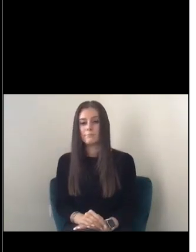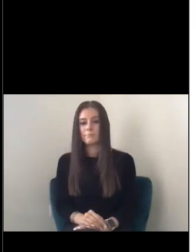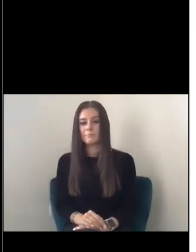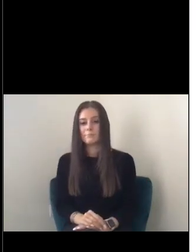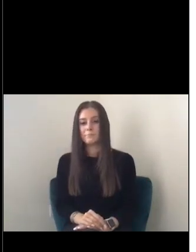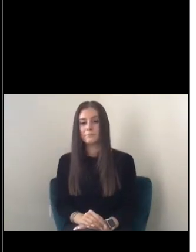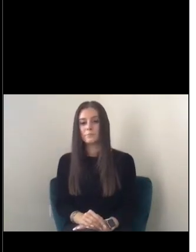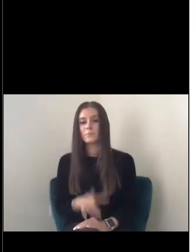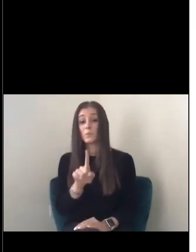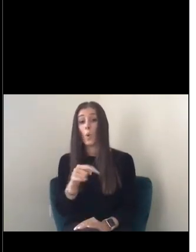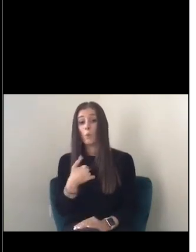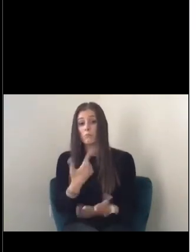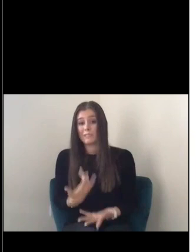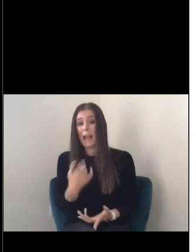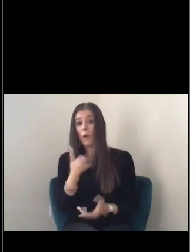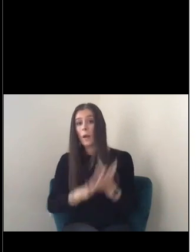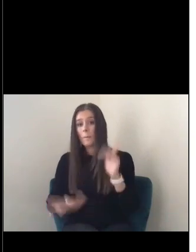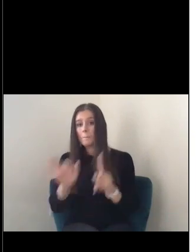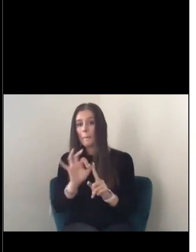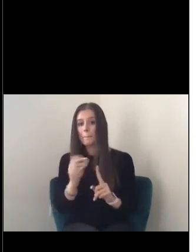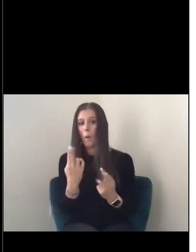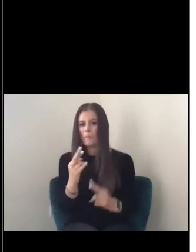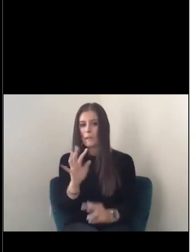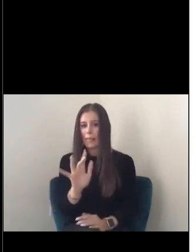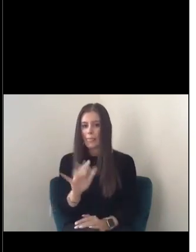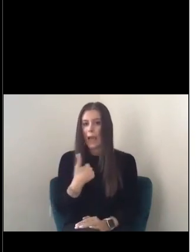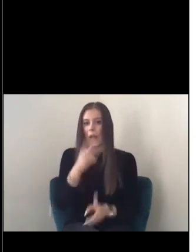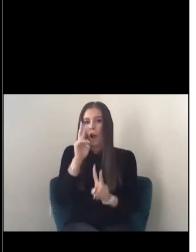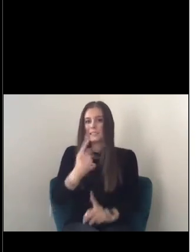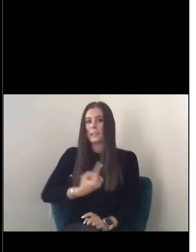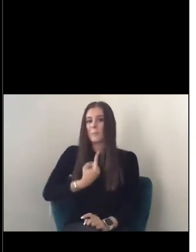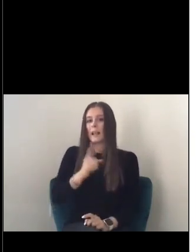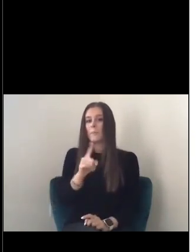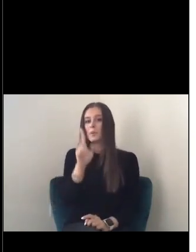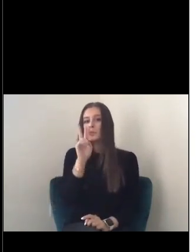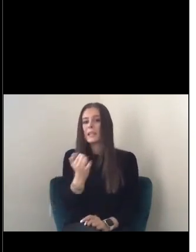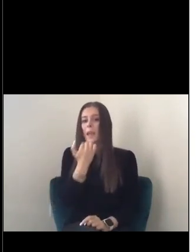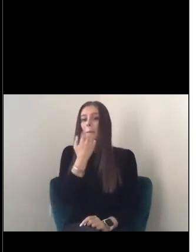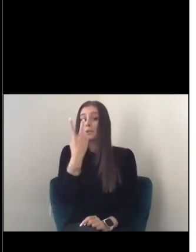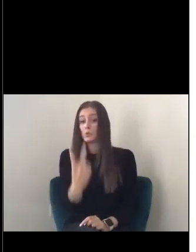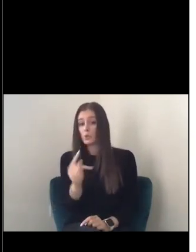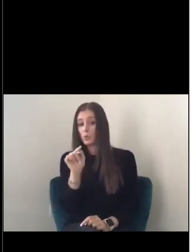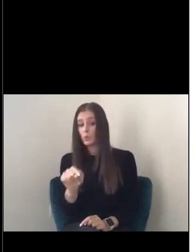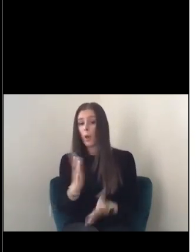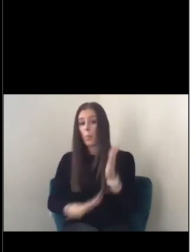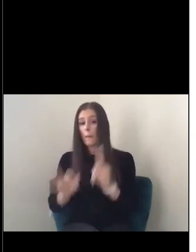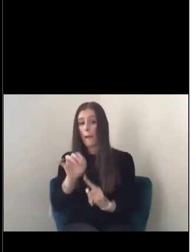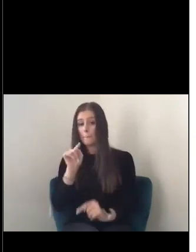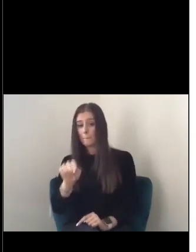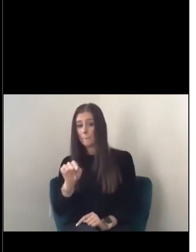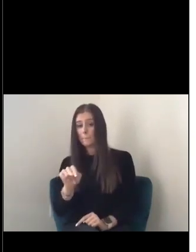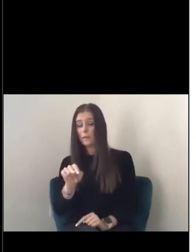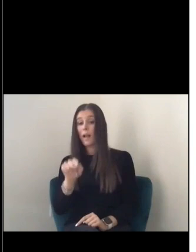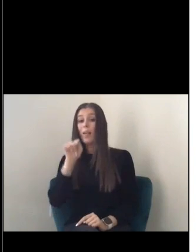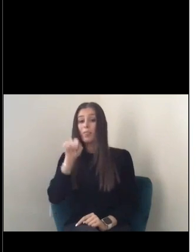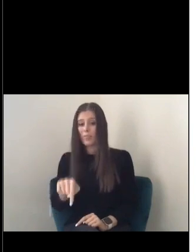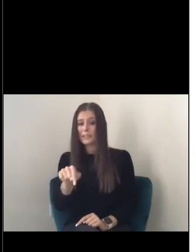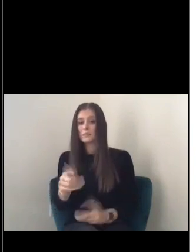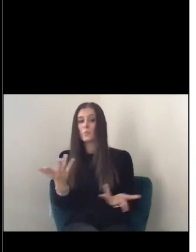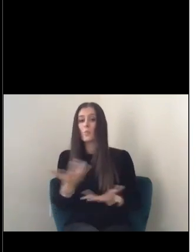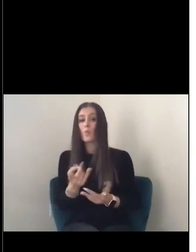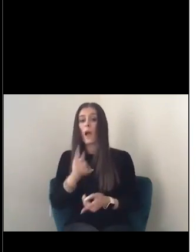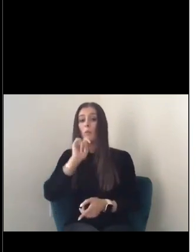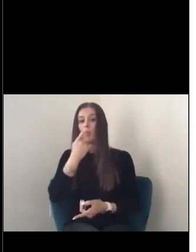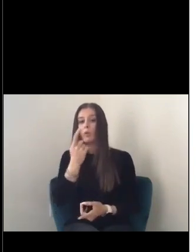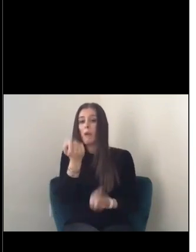So as shown on screen now, I hope, denoted by number 2 on the map, this indicates where we